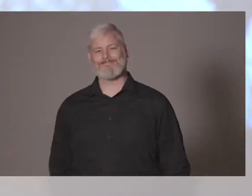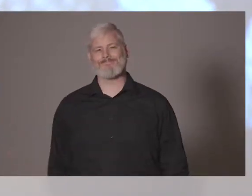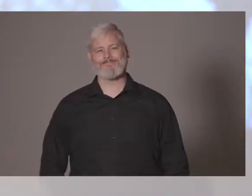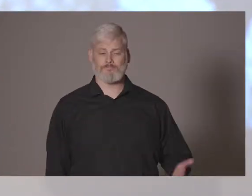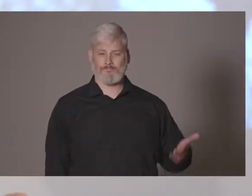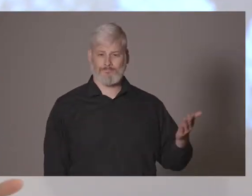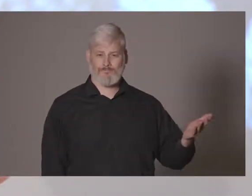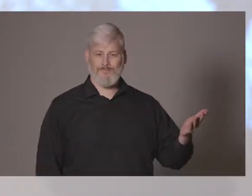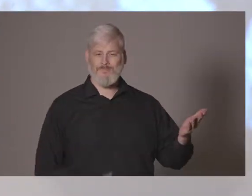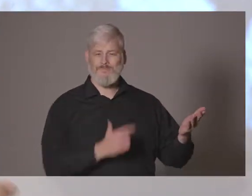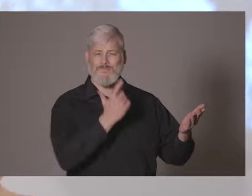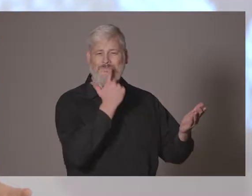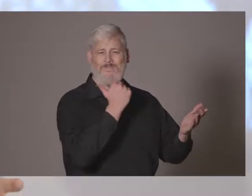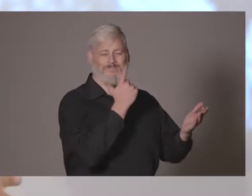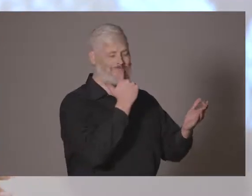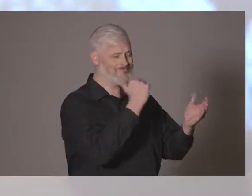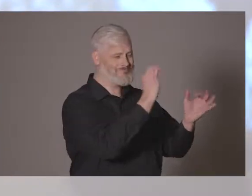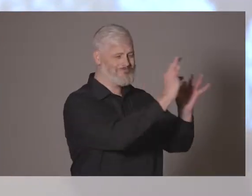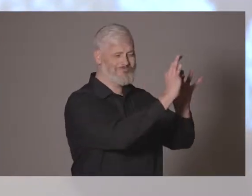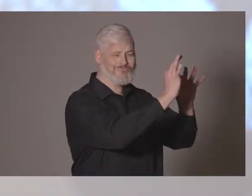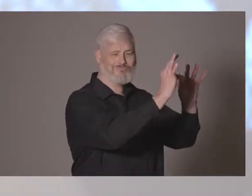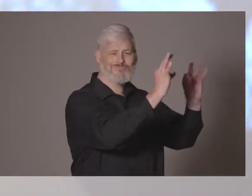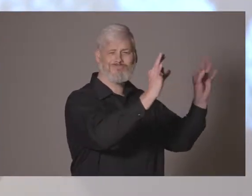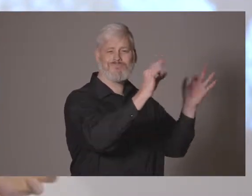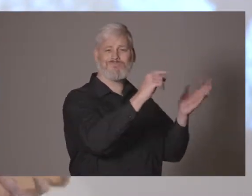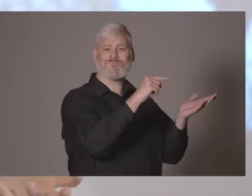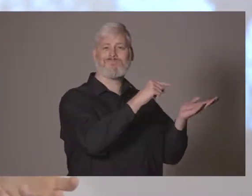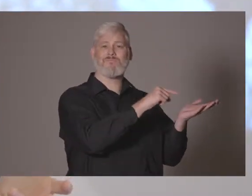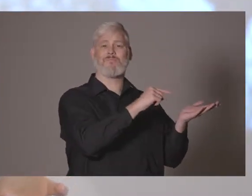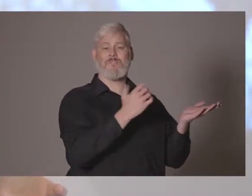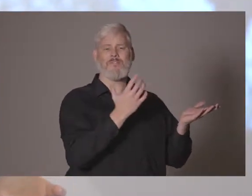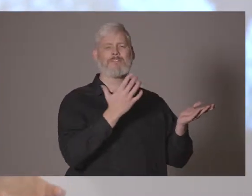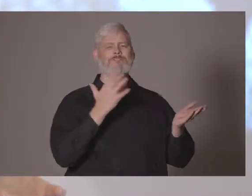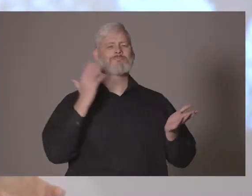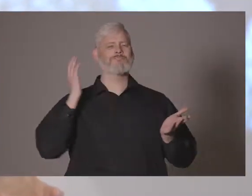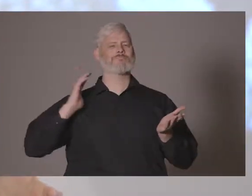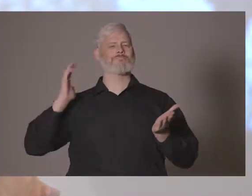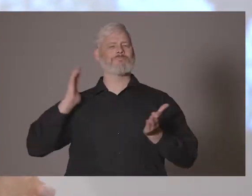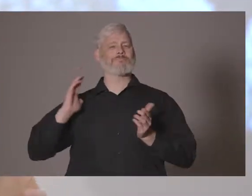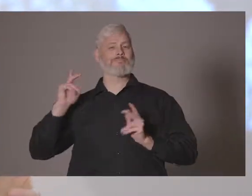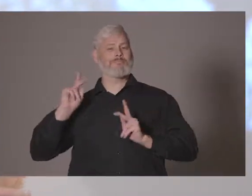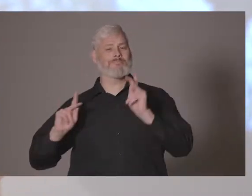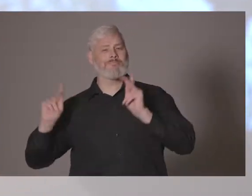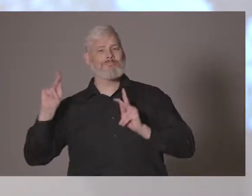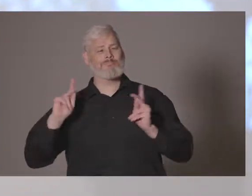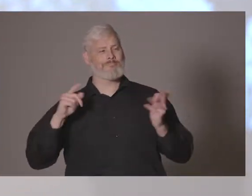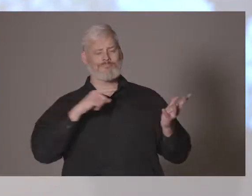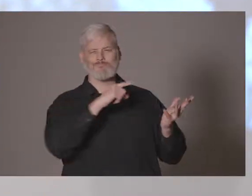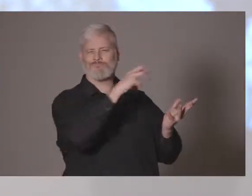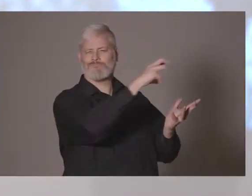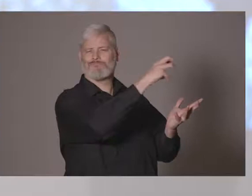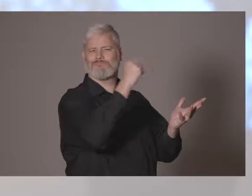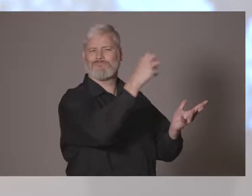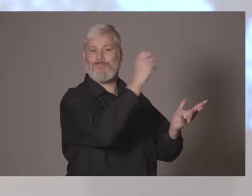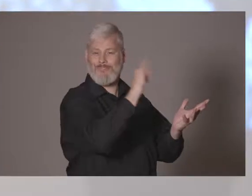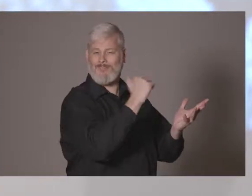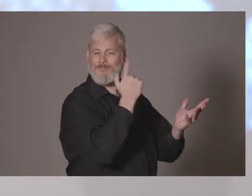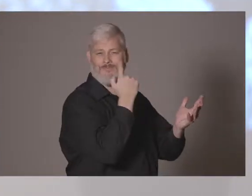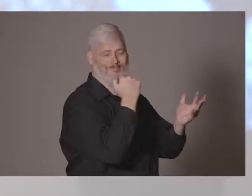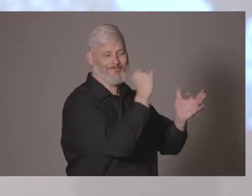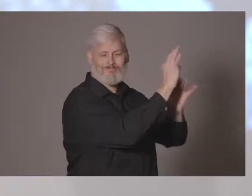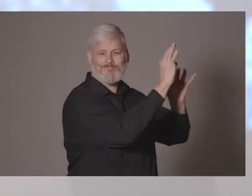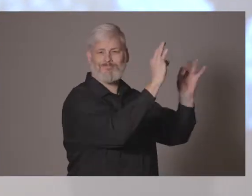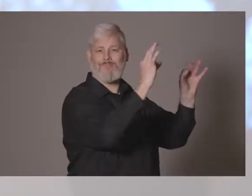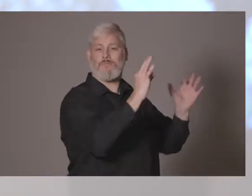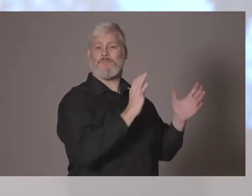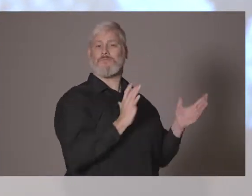the hawthorn is that the hawthorn, especially the berry, but other parts of the plant as well, are good for cardiovascular health and